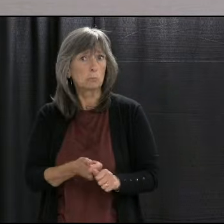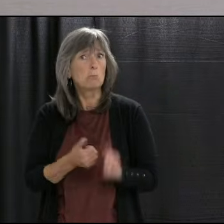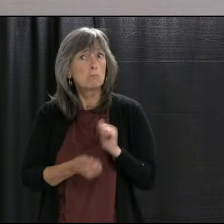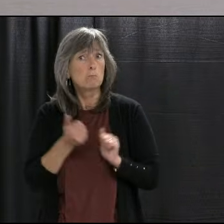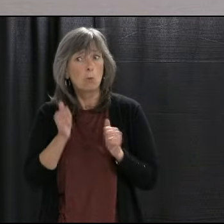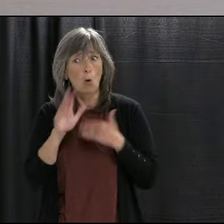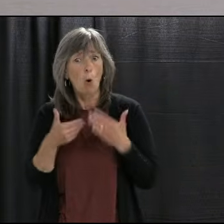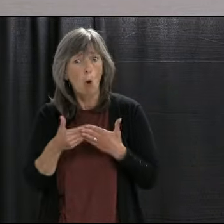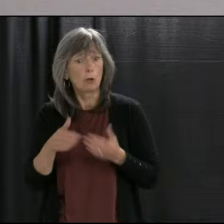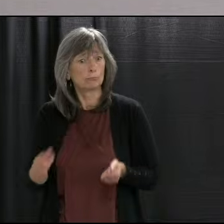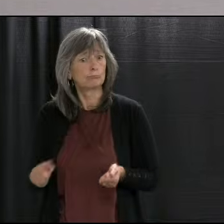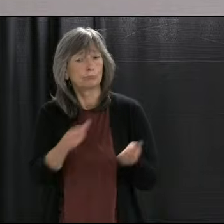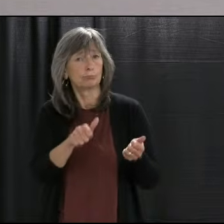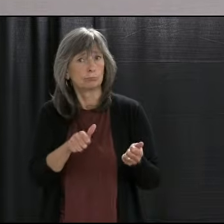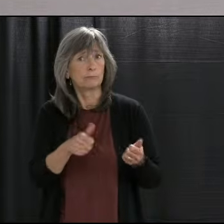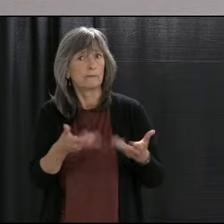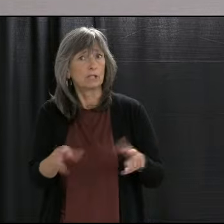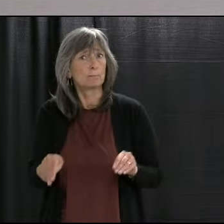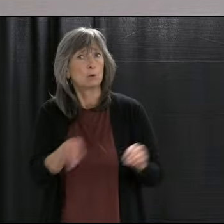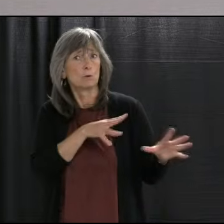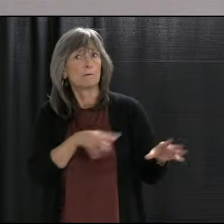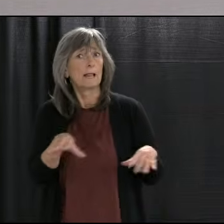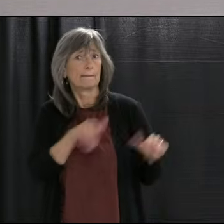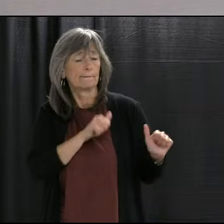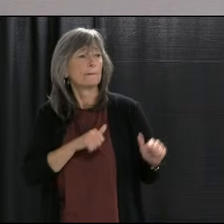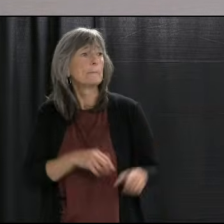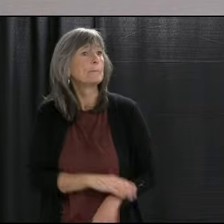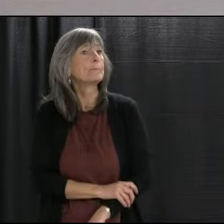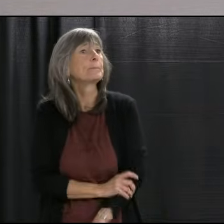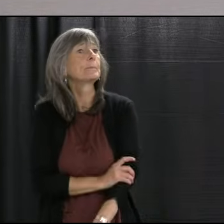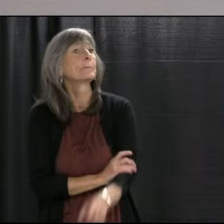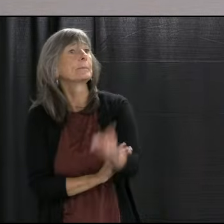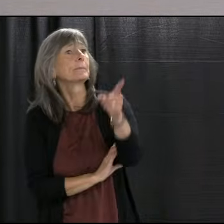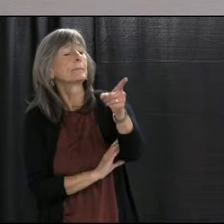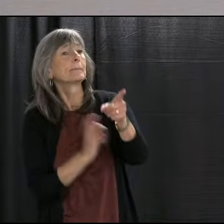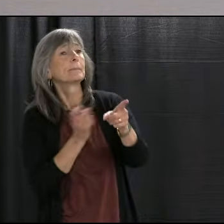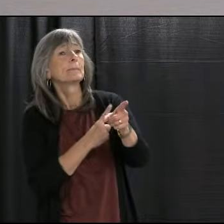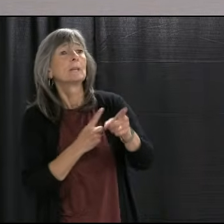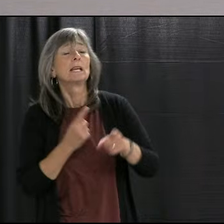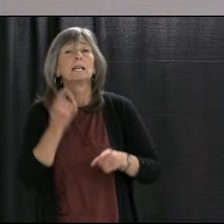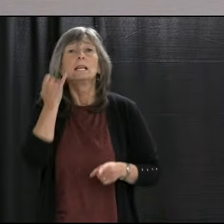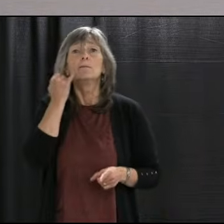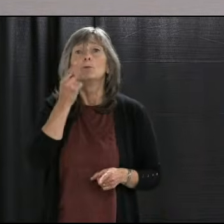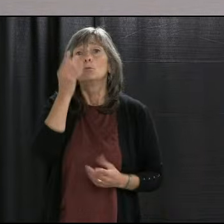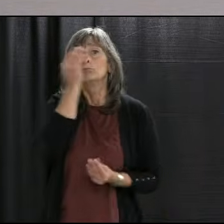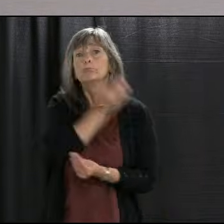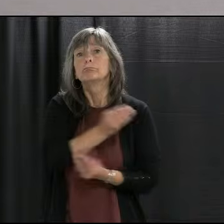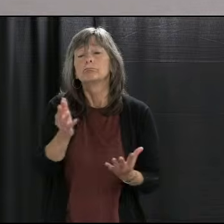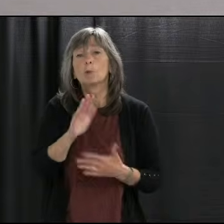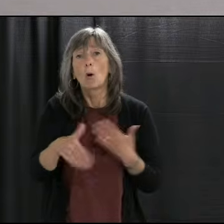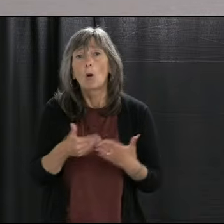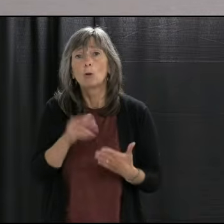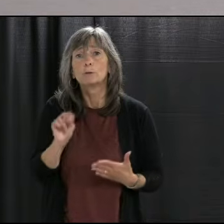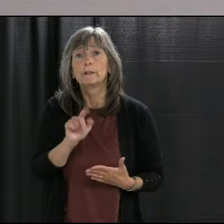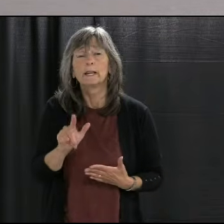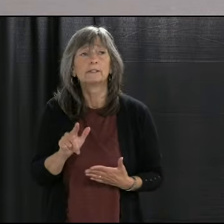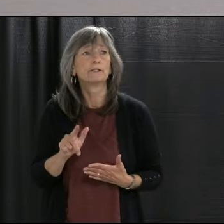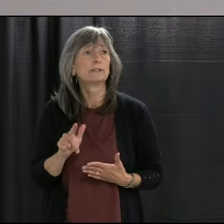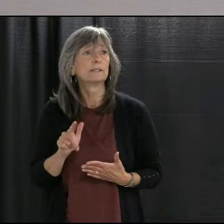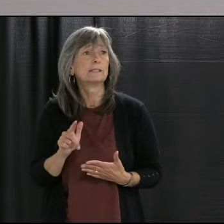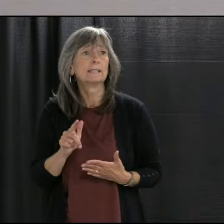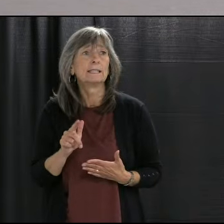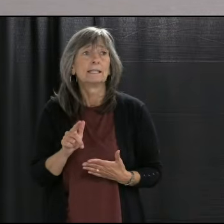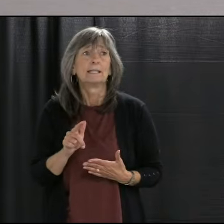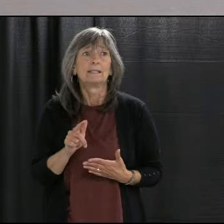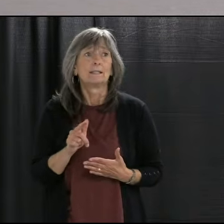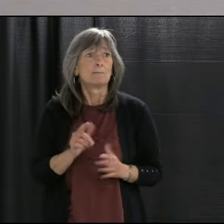Yeah. What would be, Go ahead. thanks. What would be your one message to the people of this province? How important it is to not light